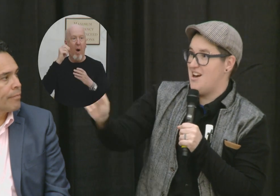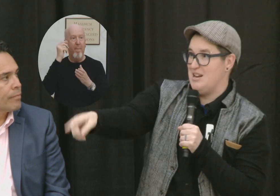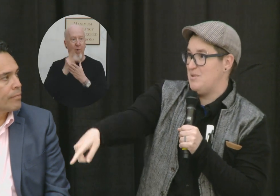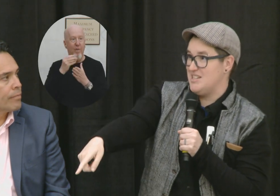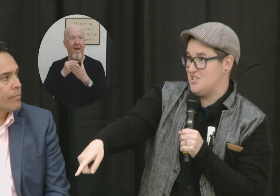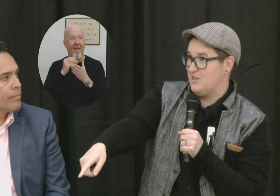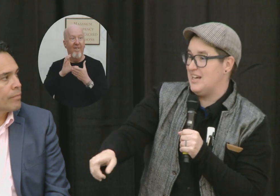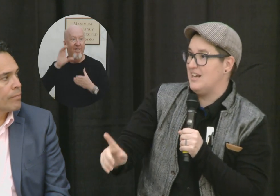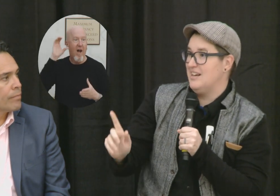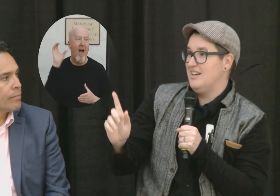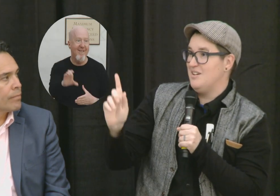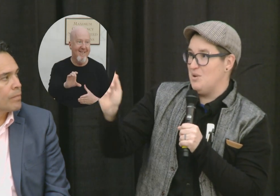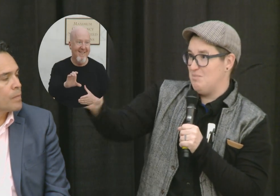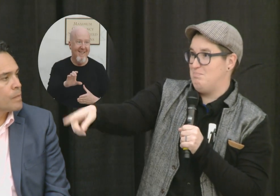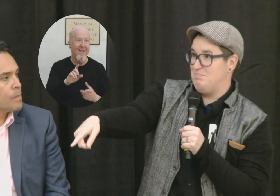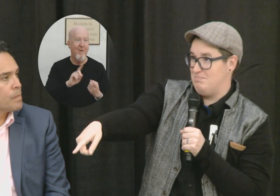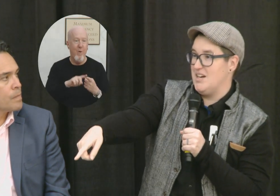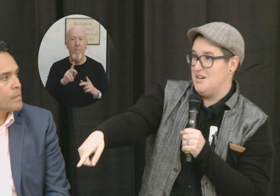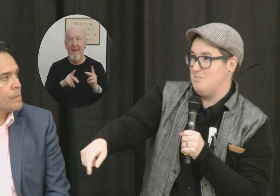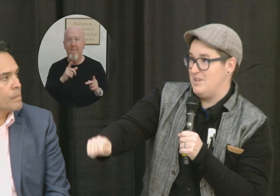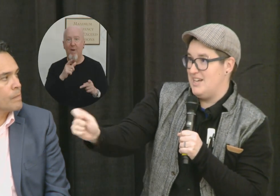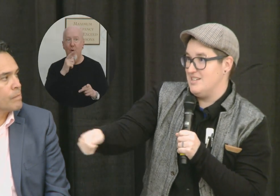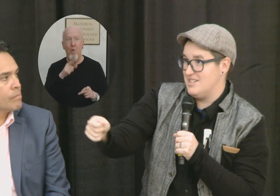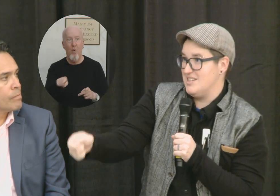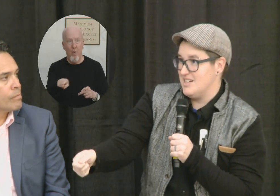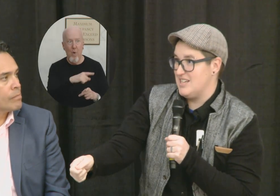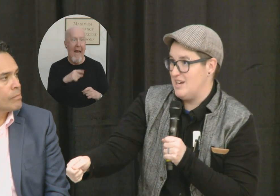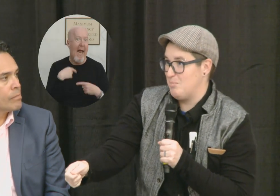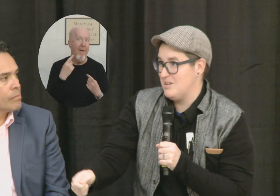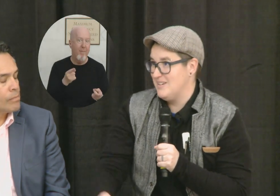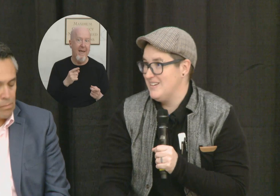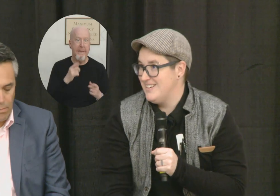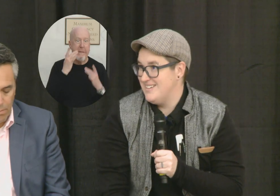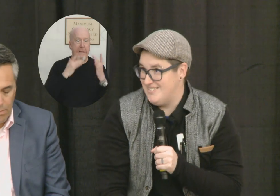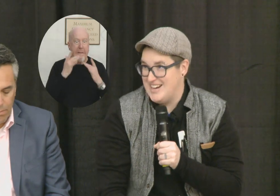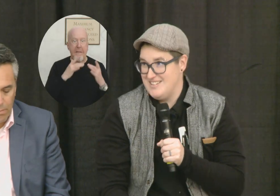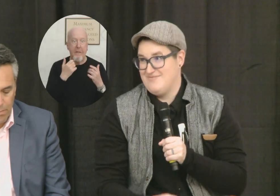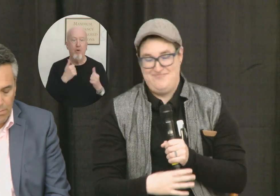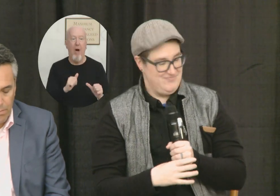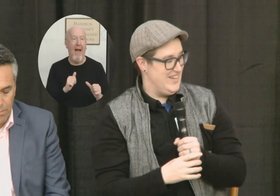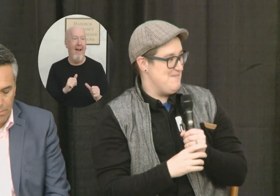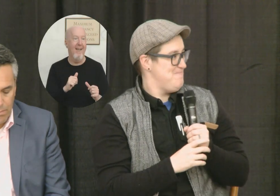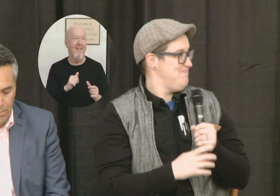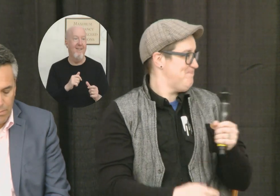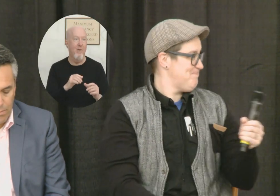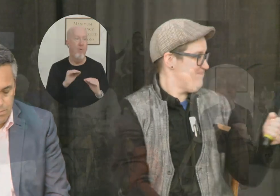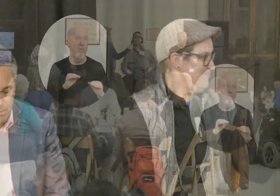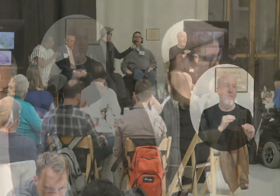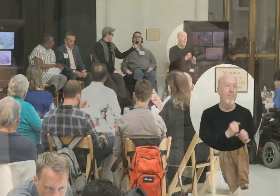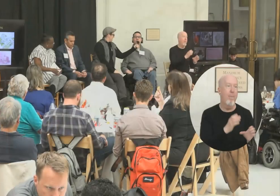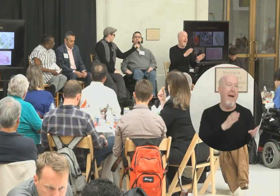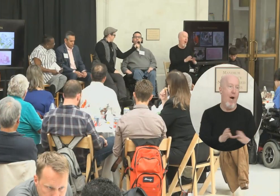because they already been doing it with gum and duct tape, right? Yeah.